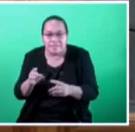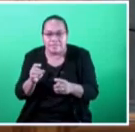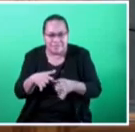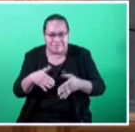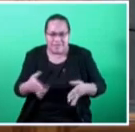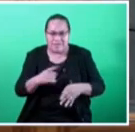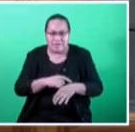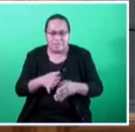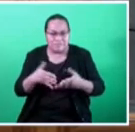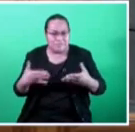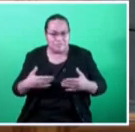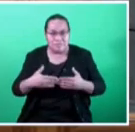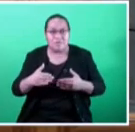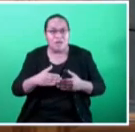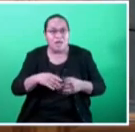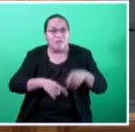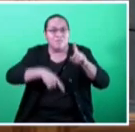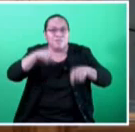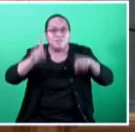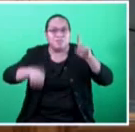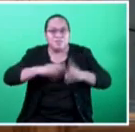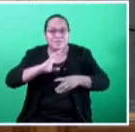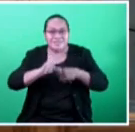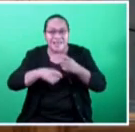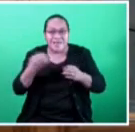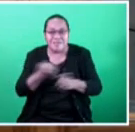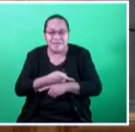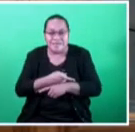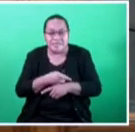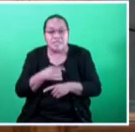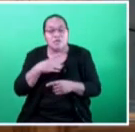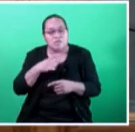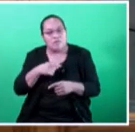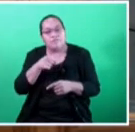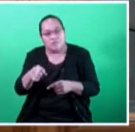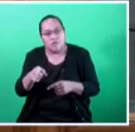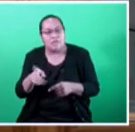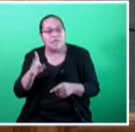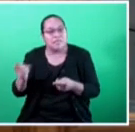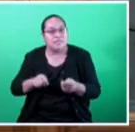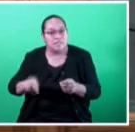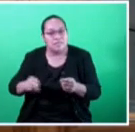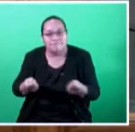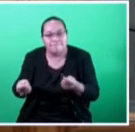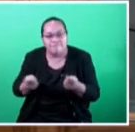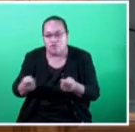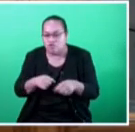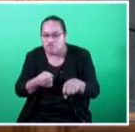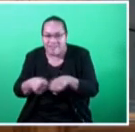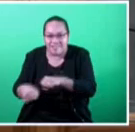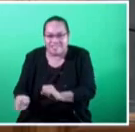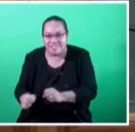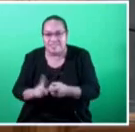era of increasing climate uncertainty, provides for mainstreaming of waterways management strategies amongst other